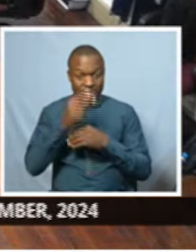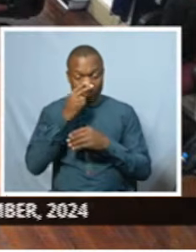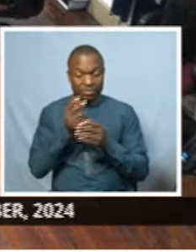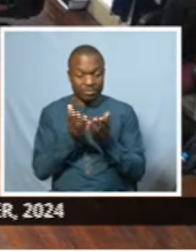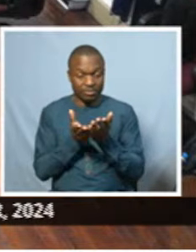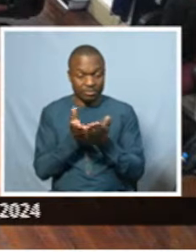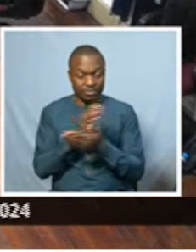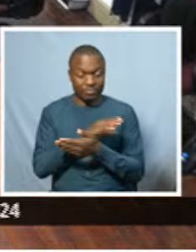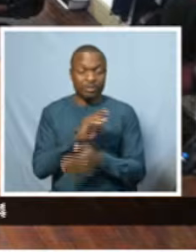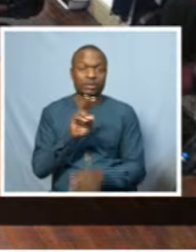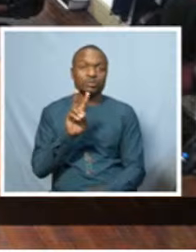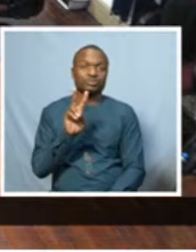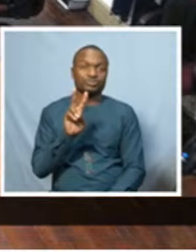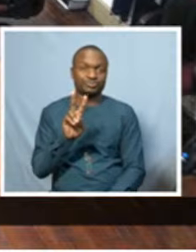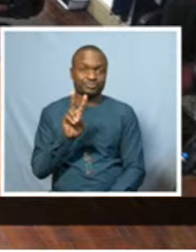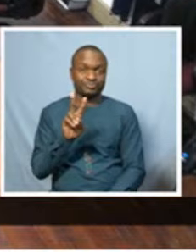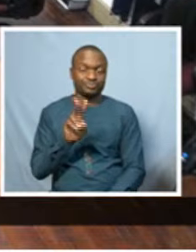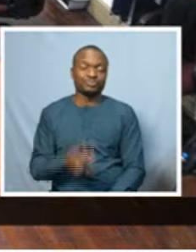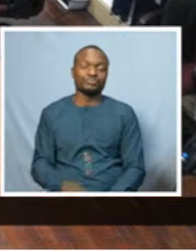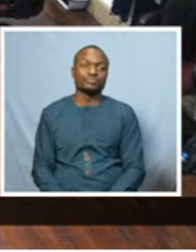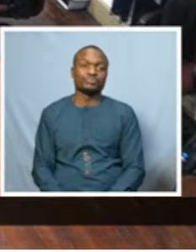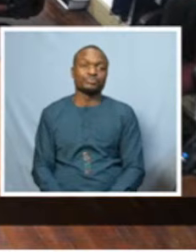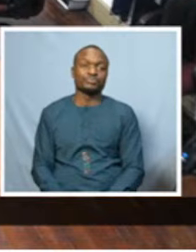2, on the